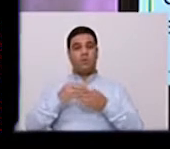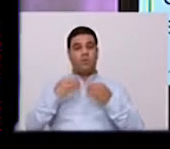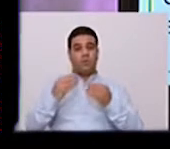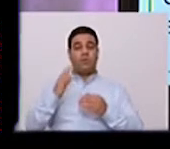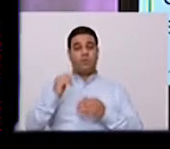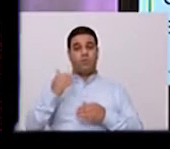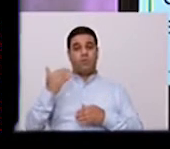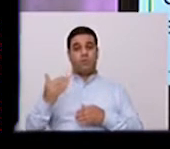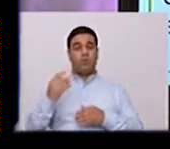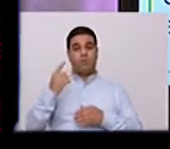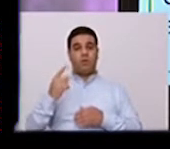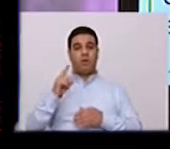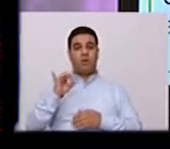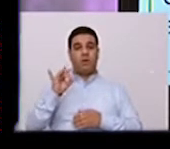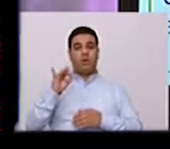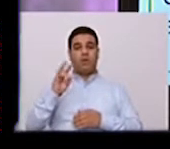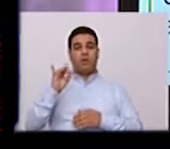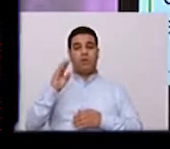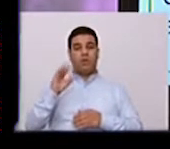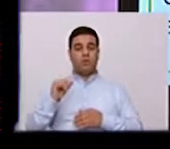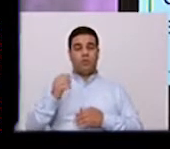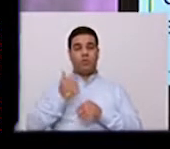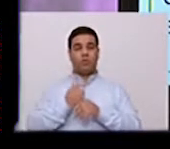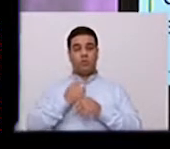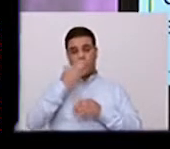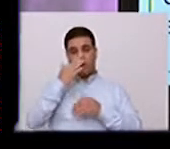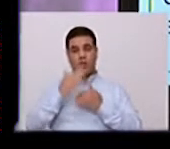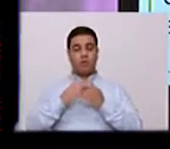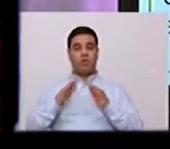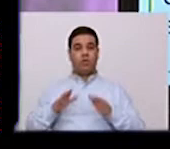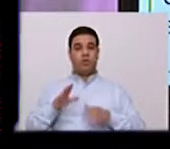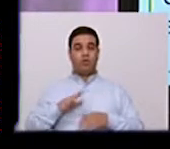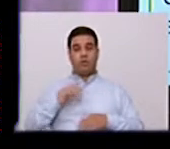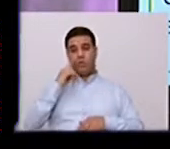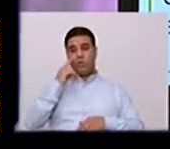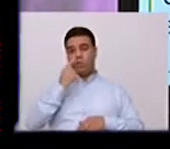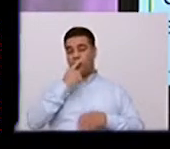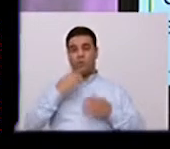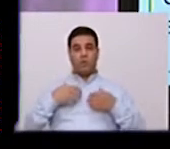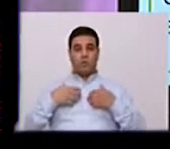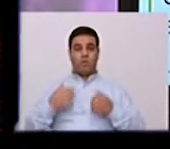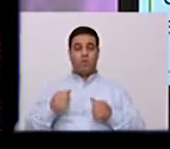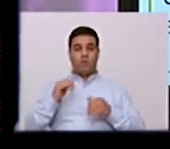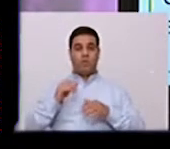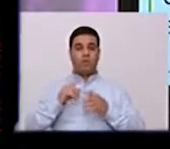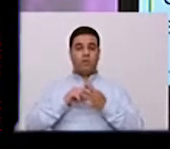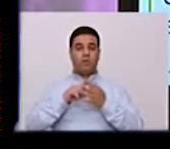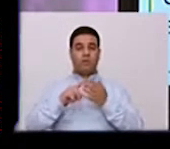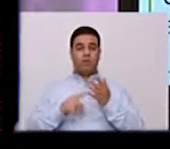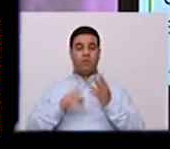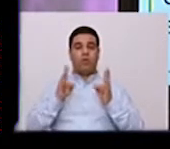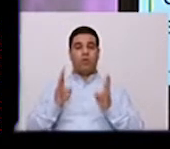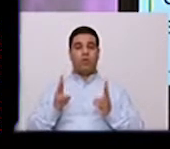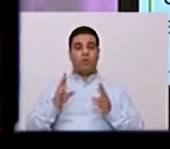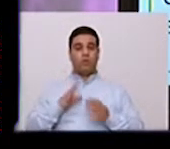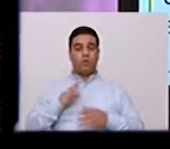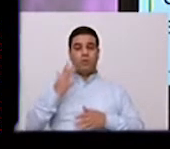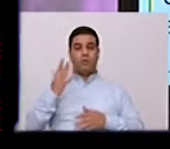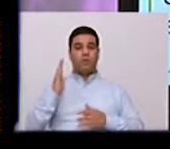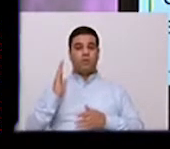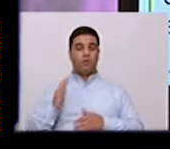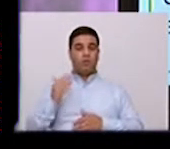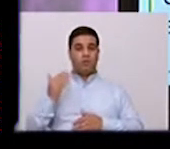va ular bitta xromosomada juda yaqin joylashgan. Ko'zning sog'lom va barmoqlarning normal, ya'ni 5ta